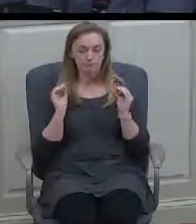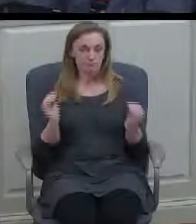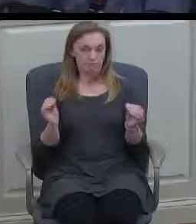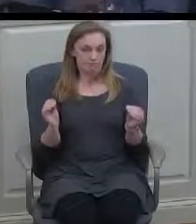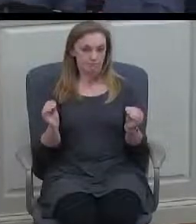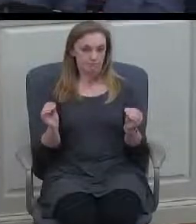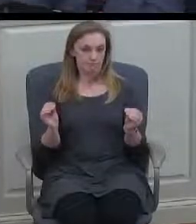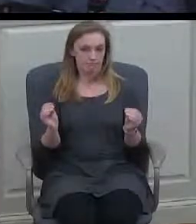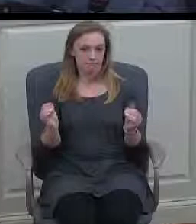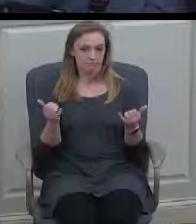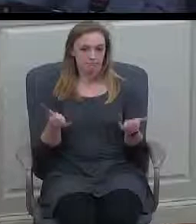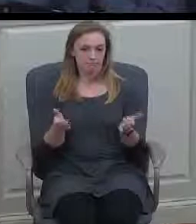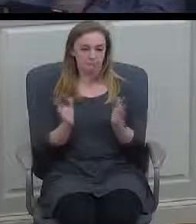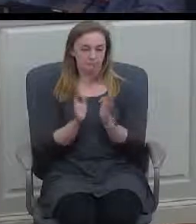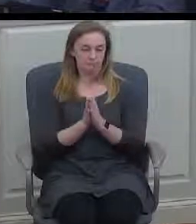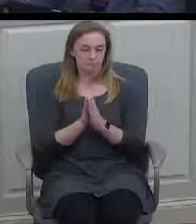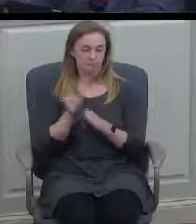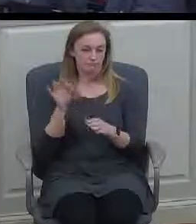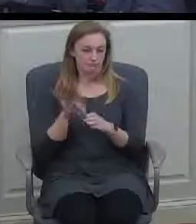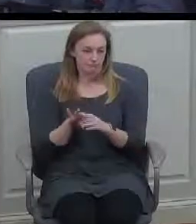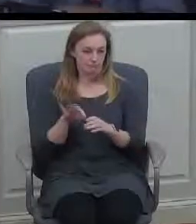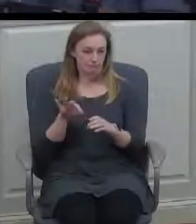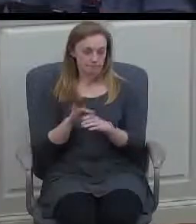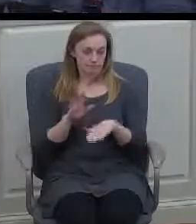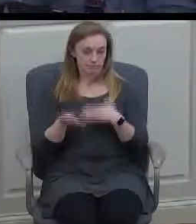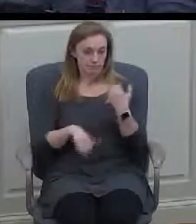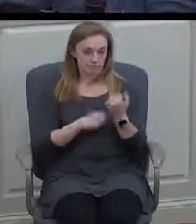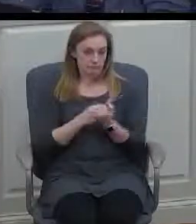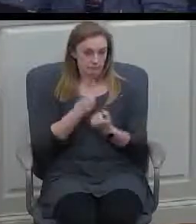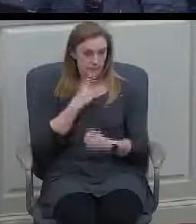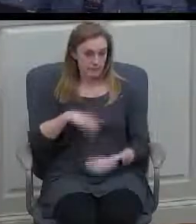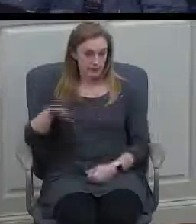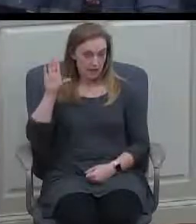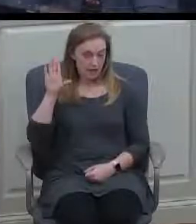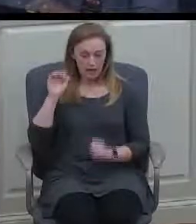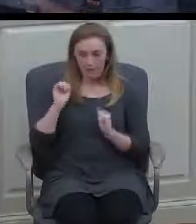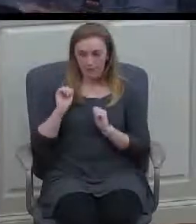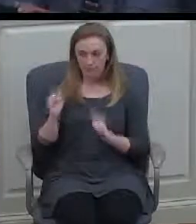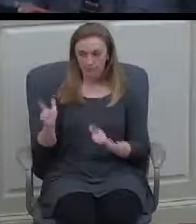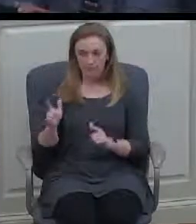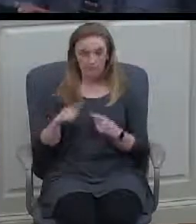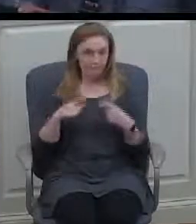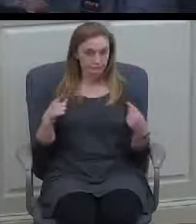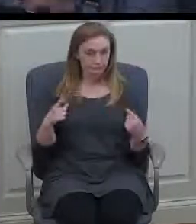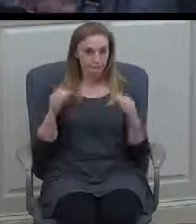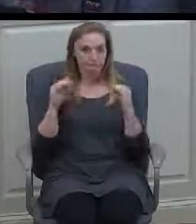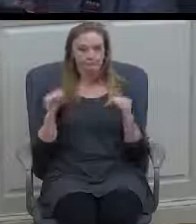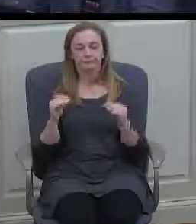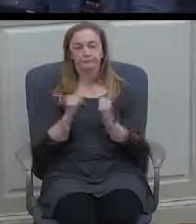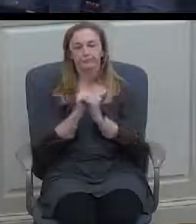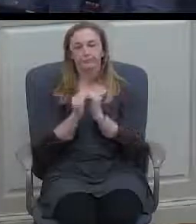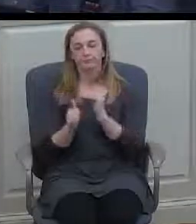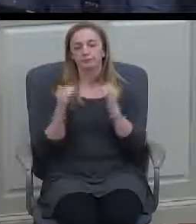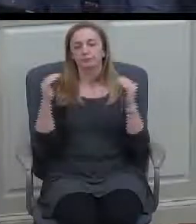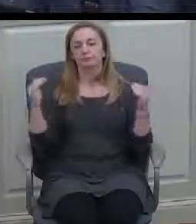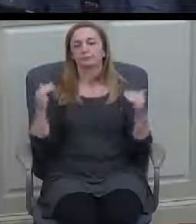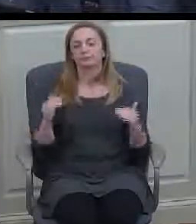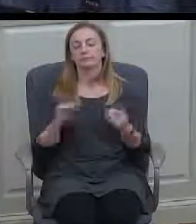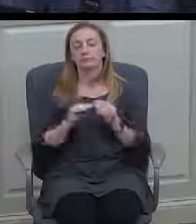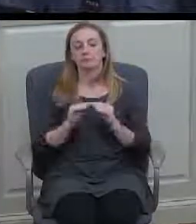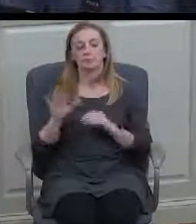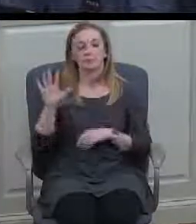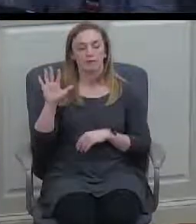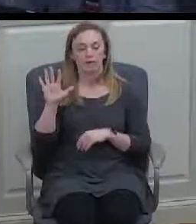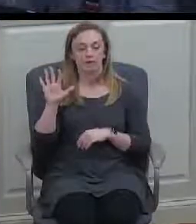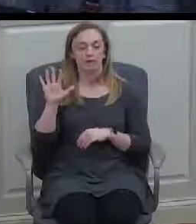Seeing none, chair will call for the vote. All in favor, say aye. Aye. Opposed, like sign. Motion carries. Item